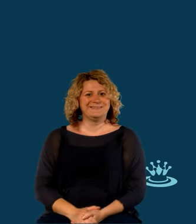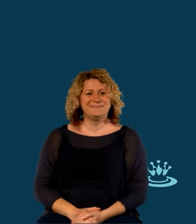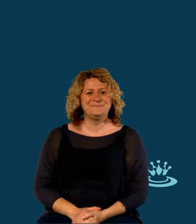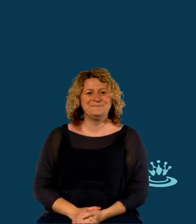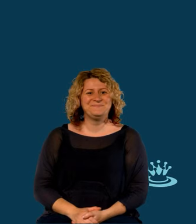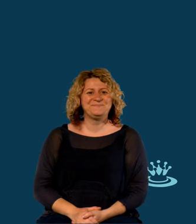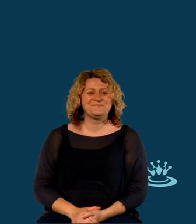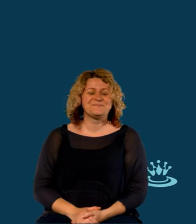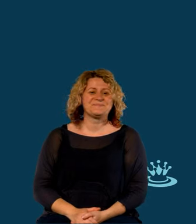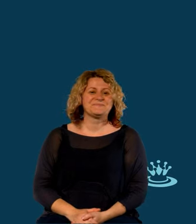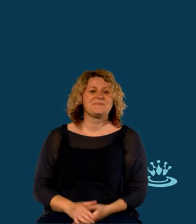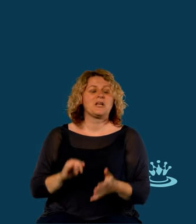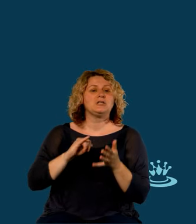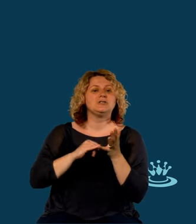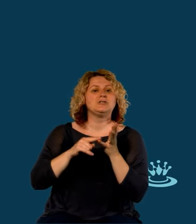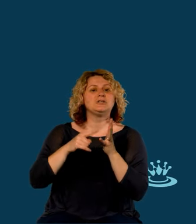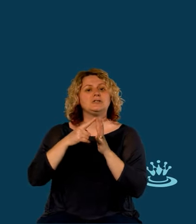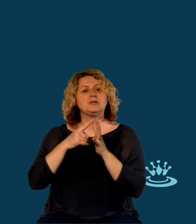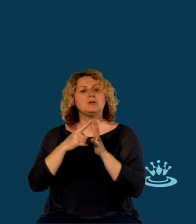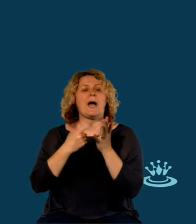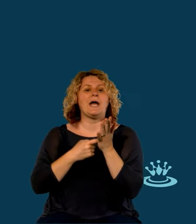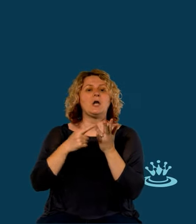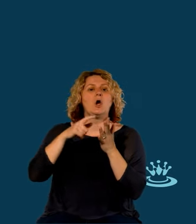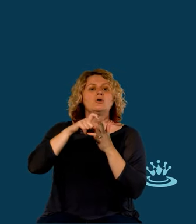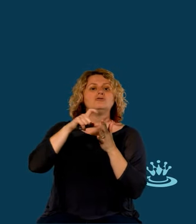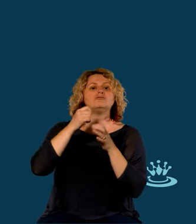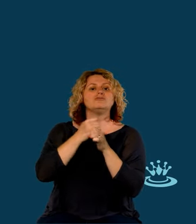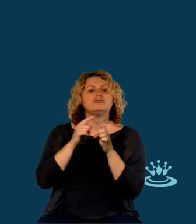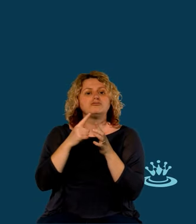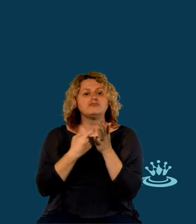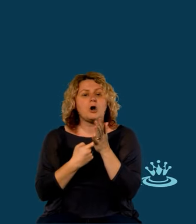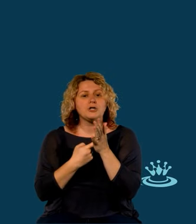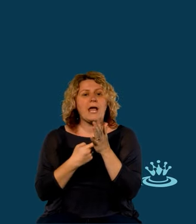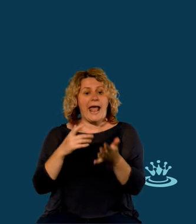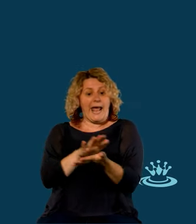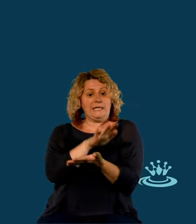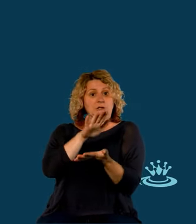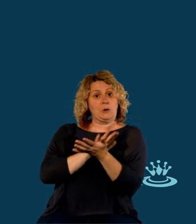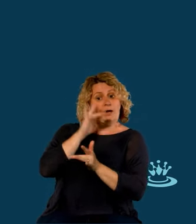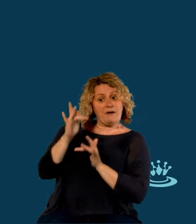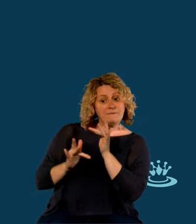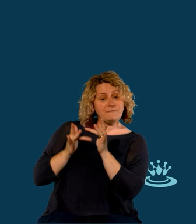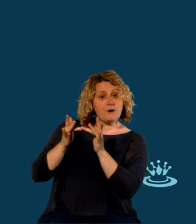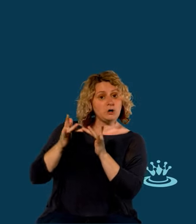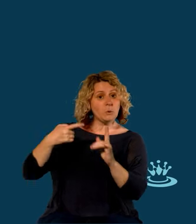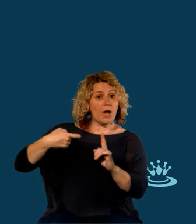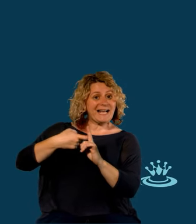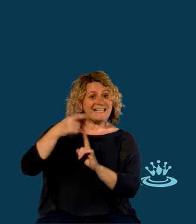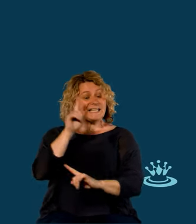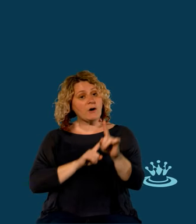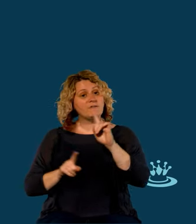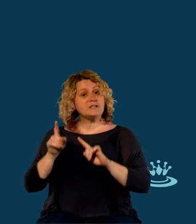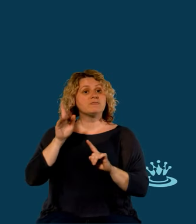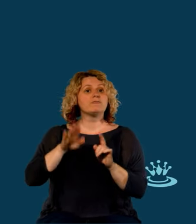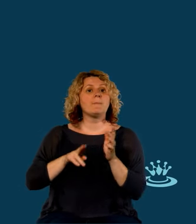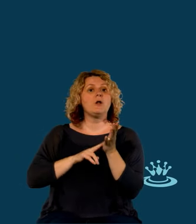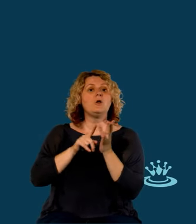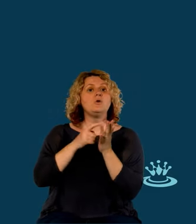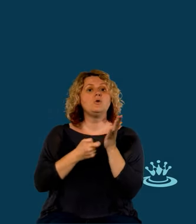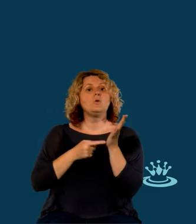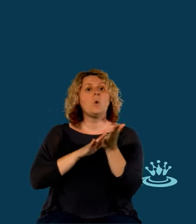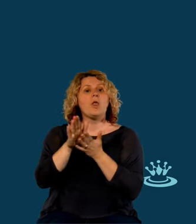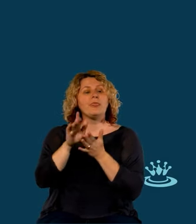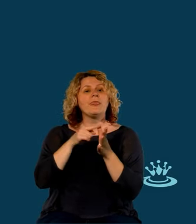Here's Sue and Roger Woods with Rachel Ulmer, saying we're enjoying the virtual Keswick Convention from Northampton.